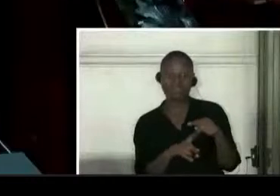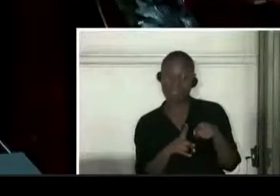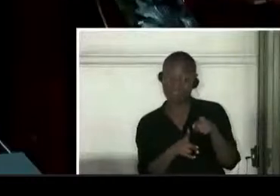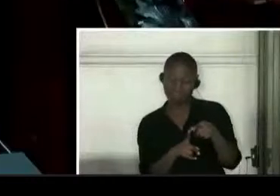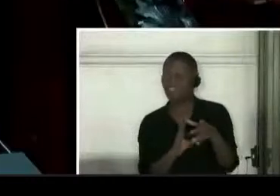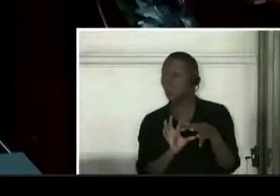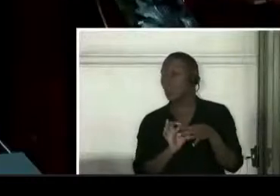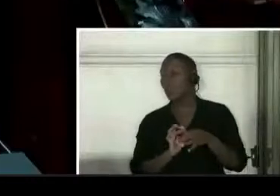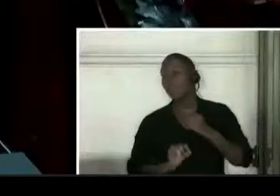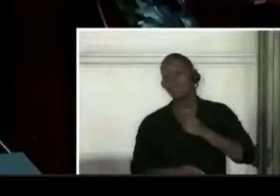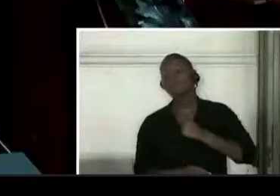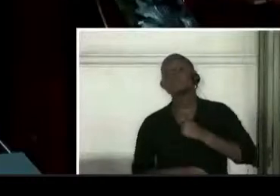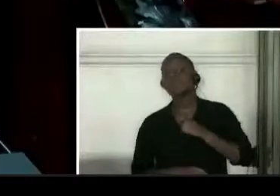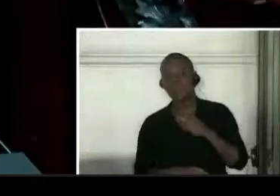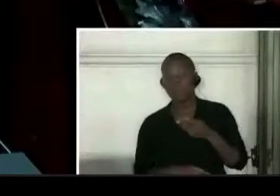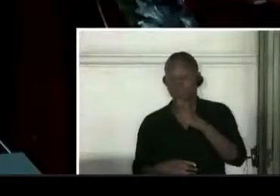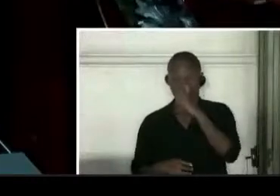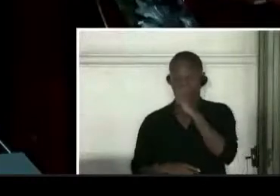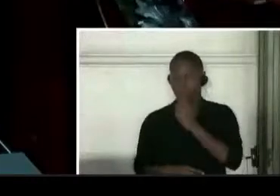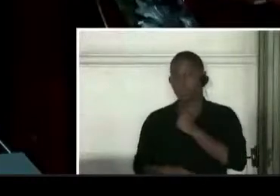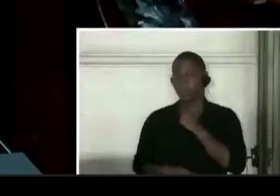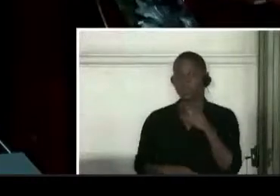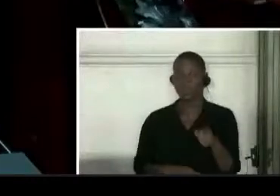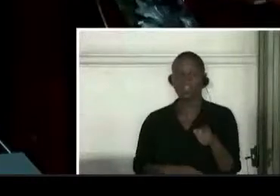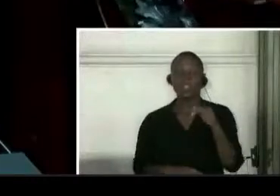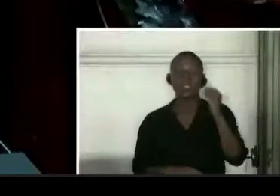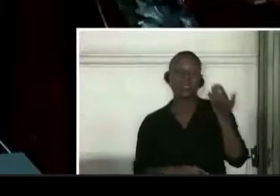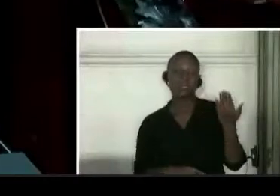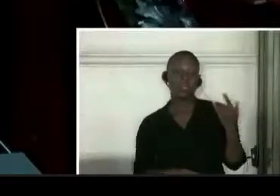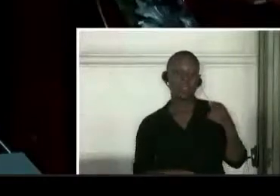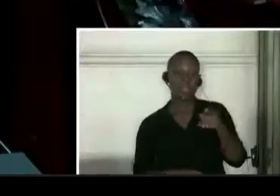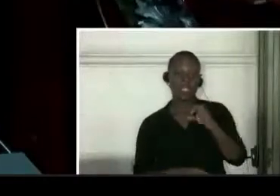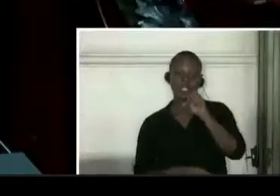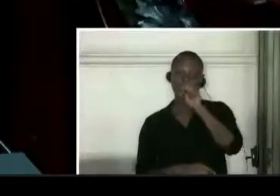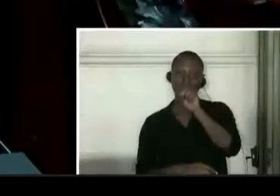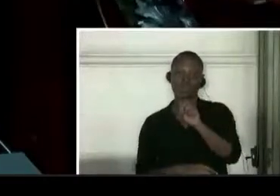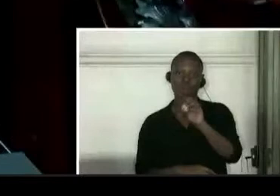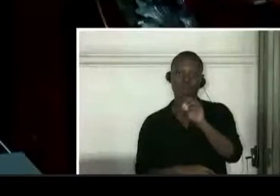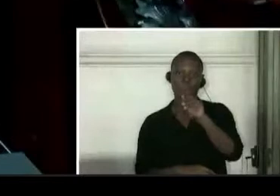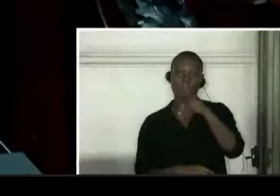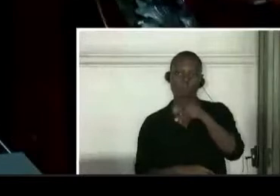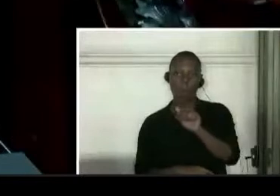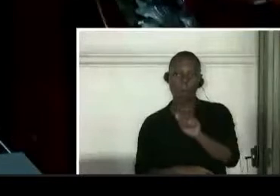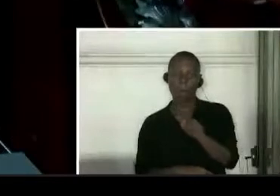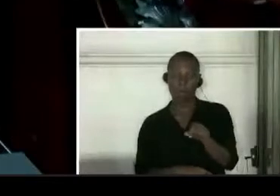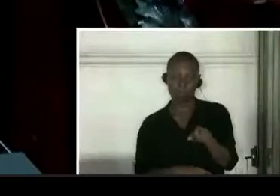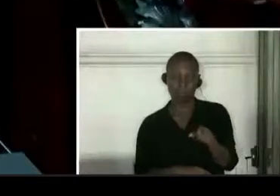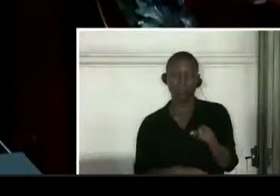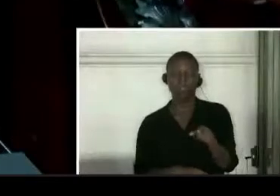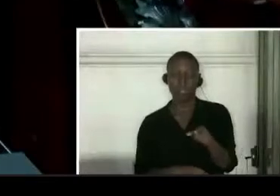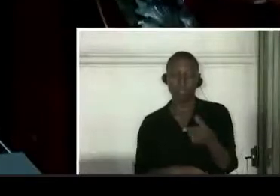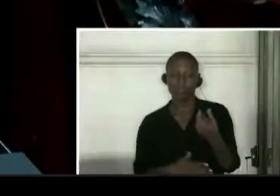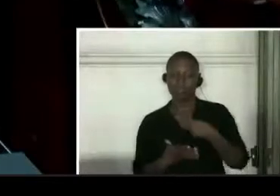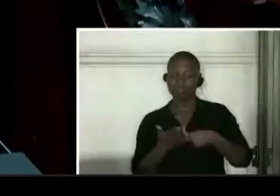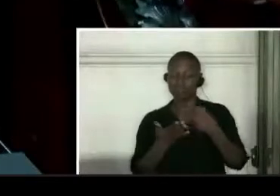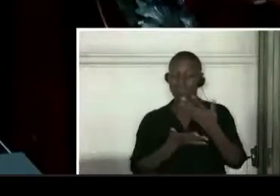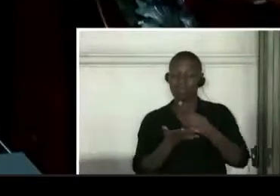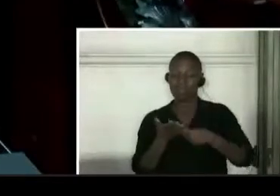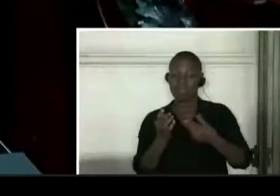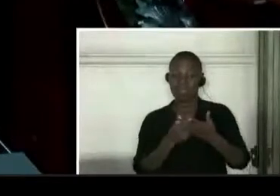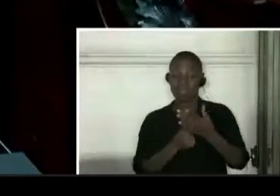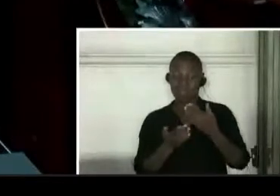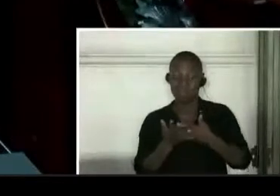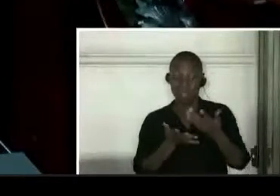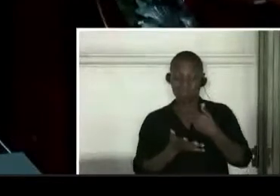home. During the SOPA debate, I listened in pain to the leader